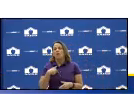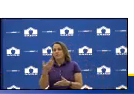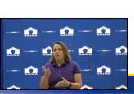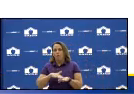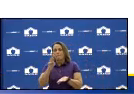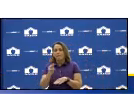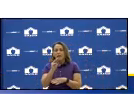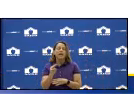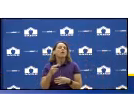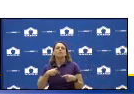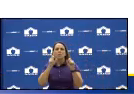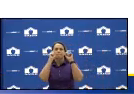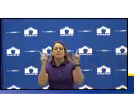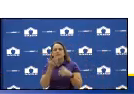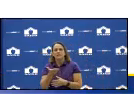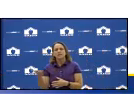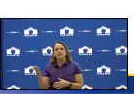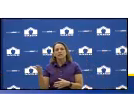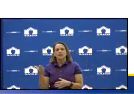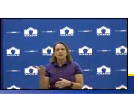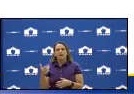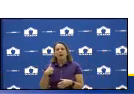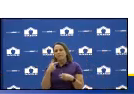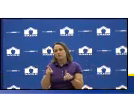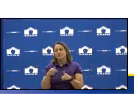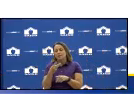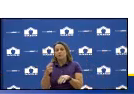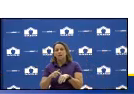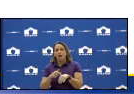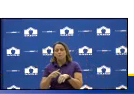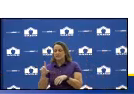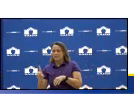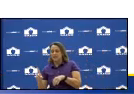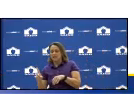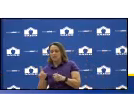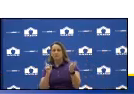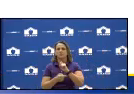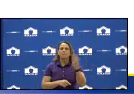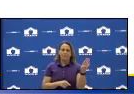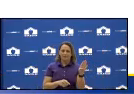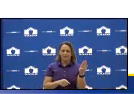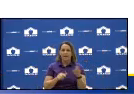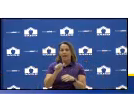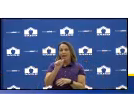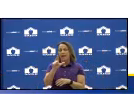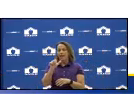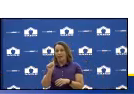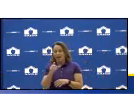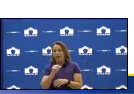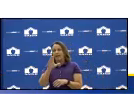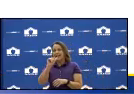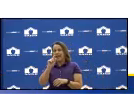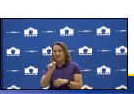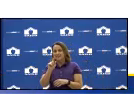an amazing thing. And Lamar, I've been there several times, improved from a D to a B rating. ALA and Cass